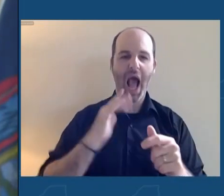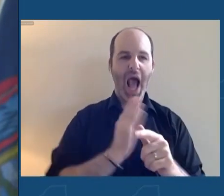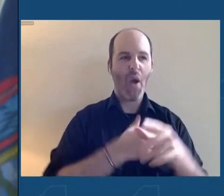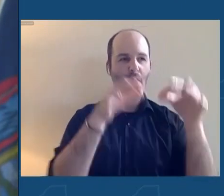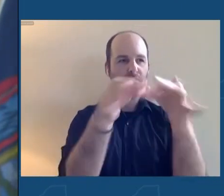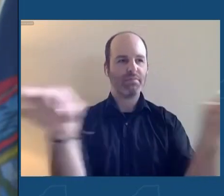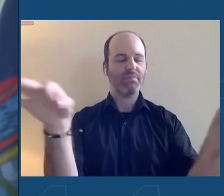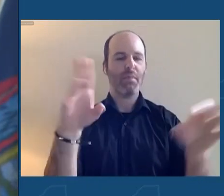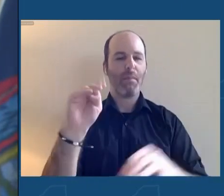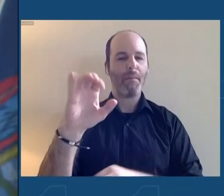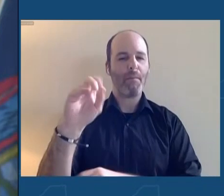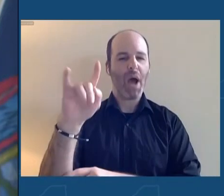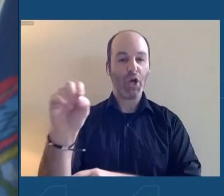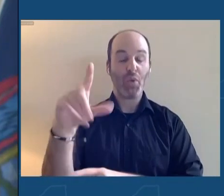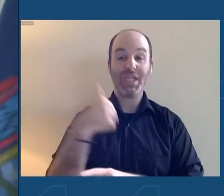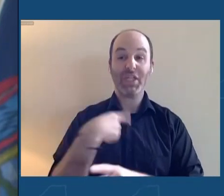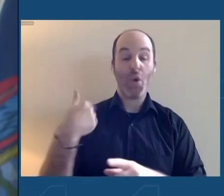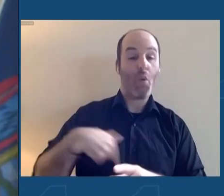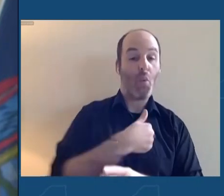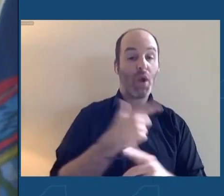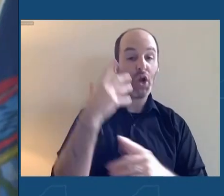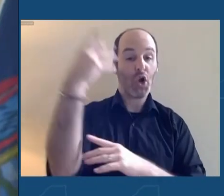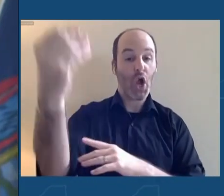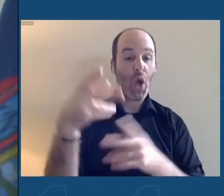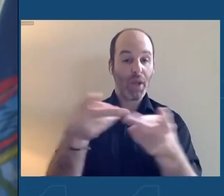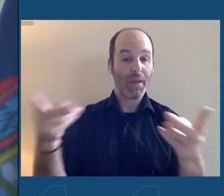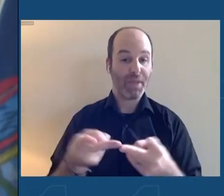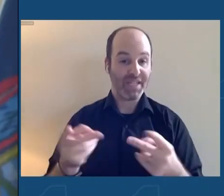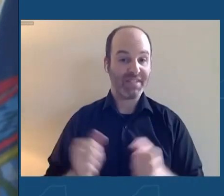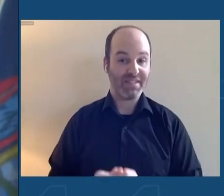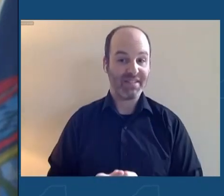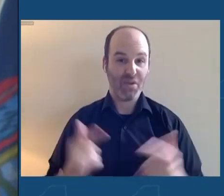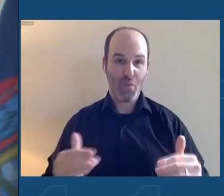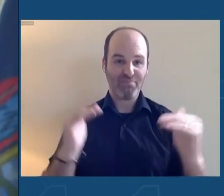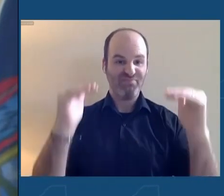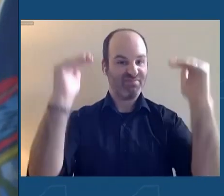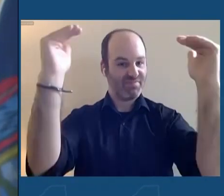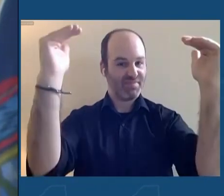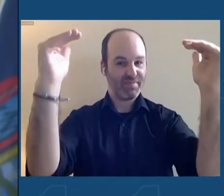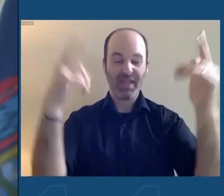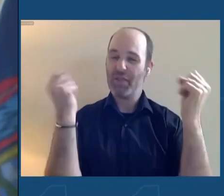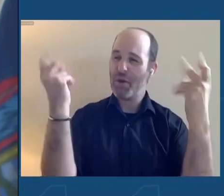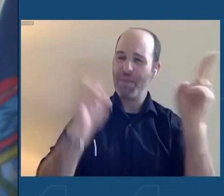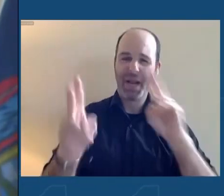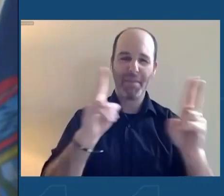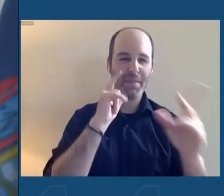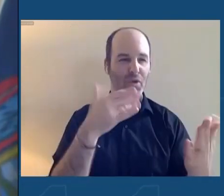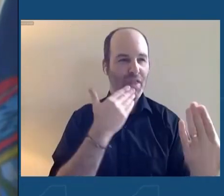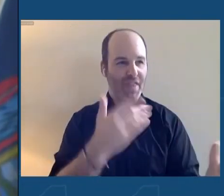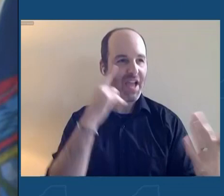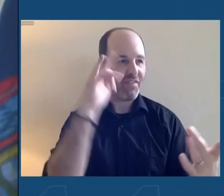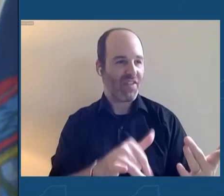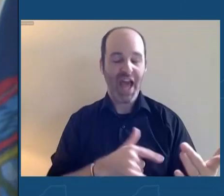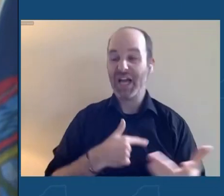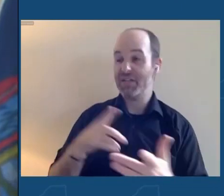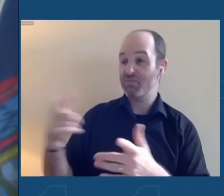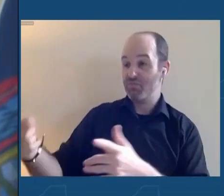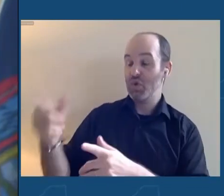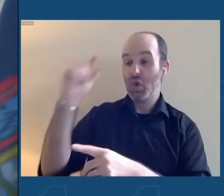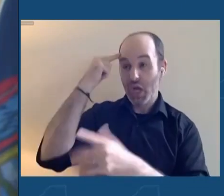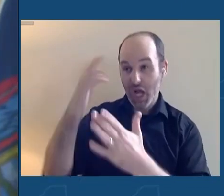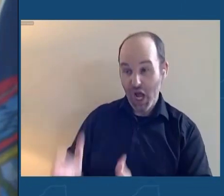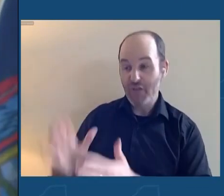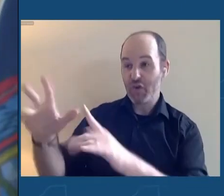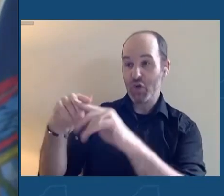"We're going places," and there are many folks to thank for that. In addition, Governor, to you and your leadership and my dear